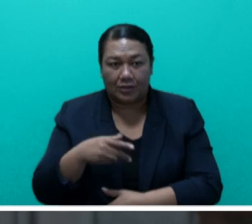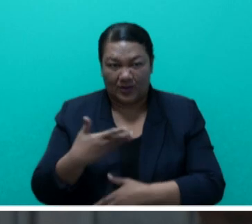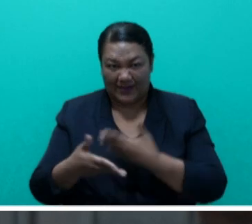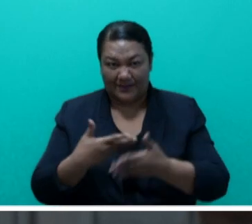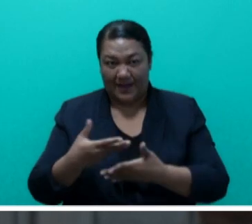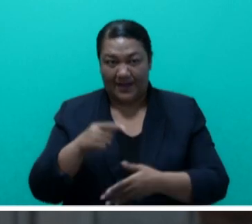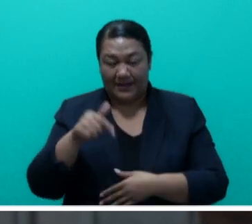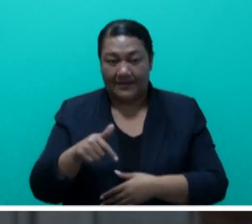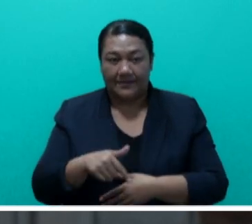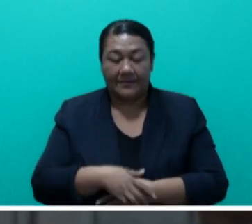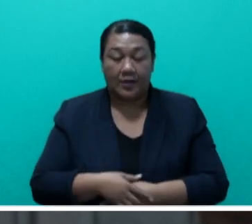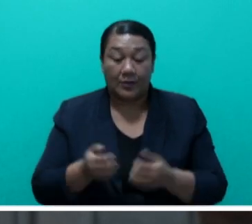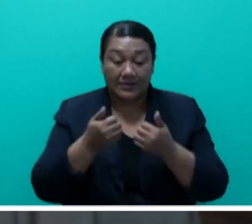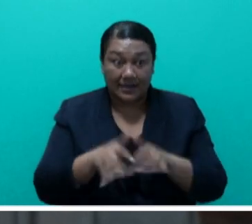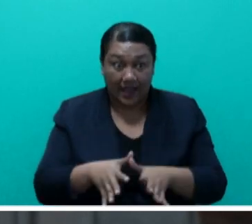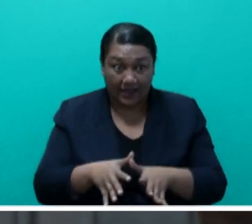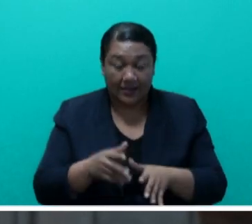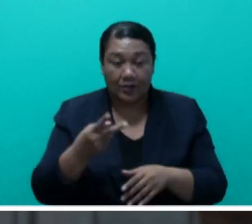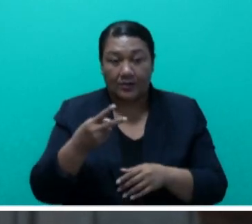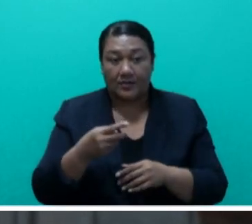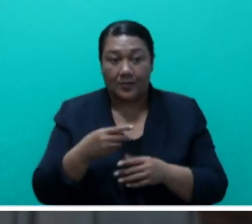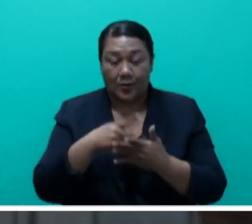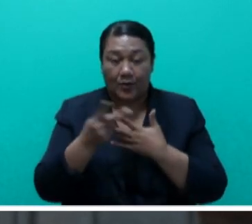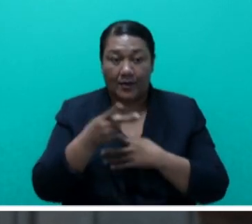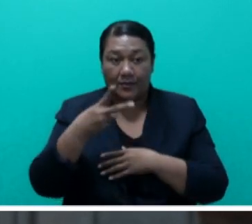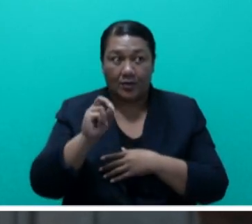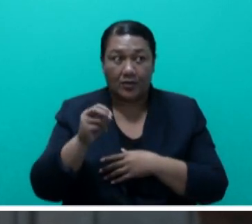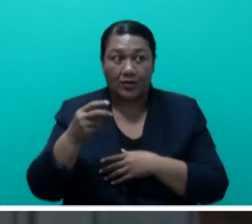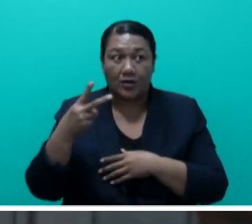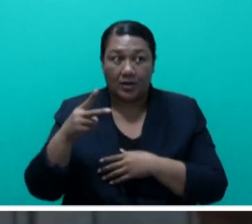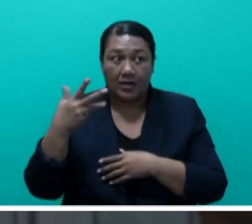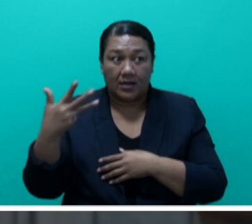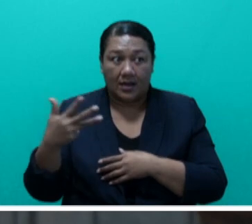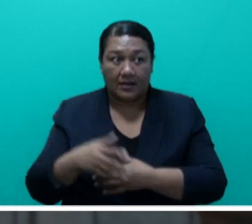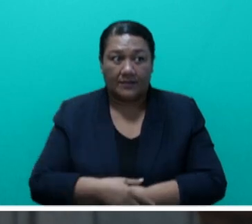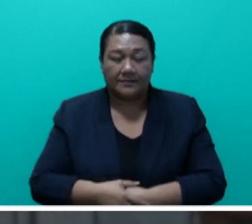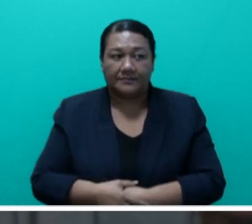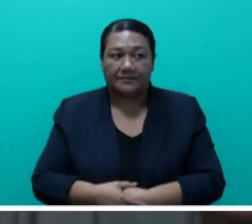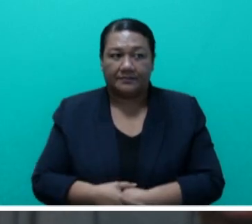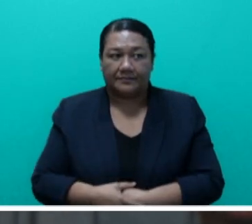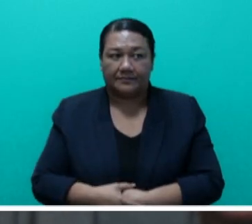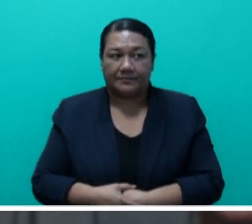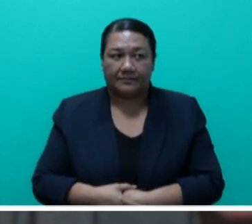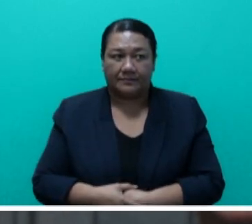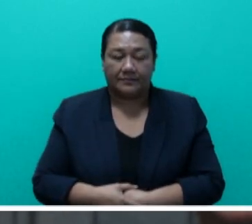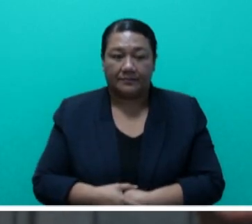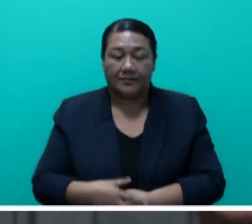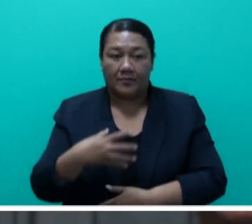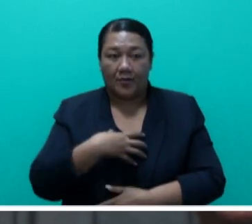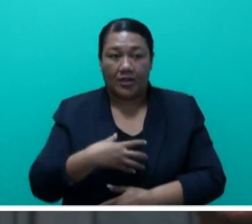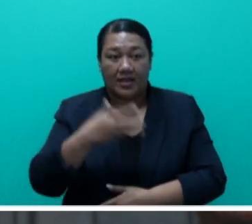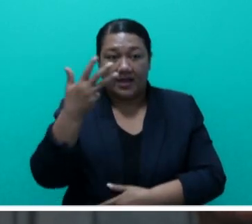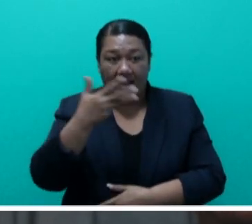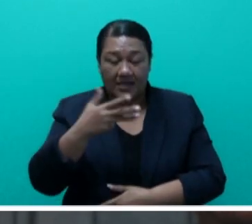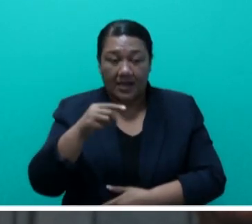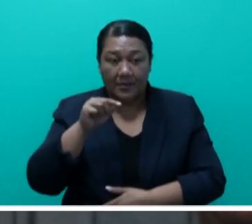Since the start of the program in 2029, I'm coming to that, Honorable Speaker, sir. More than 19.1